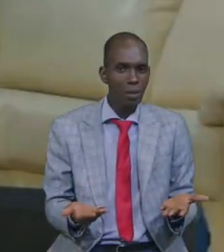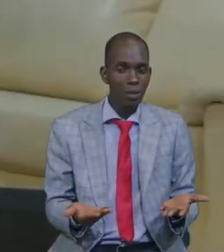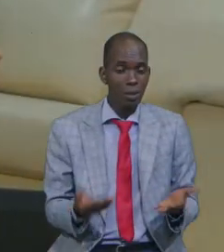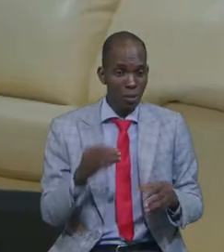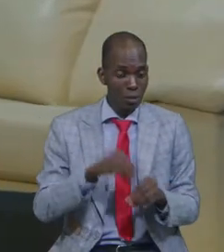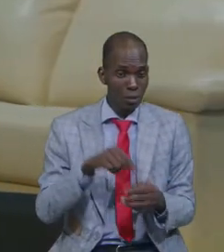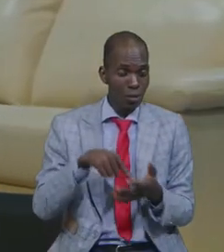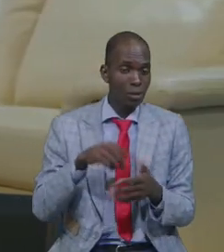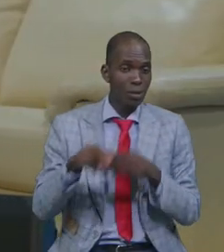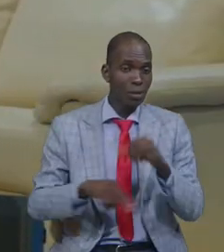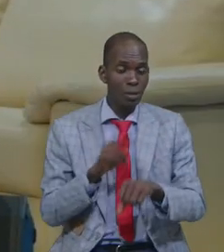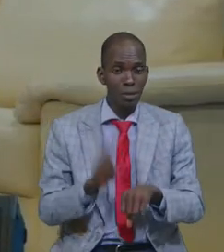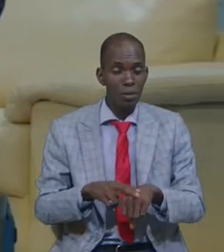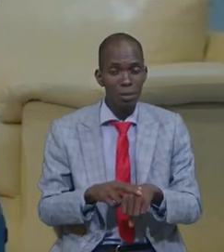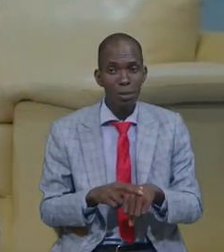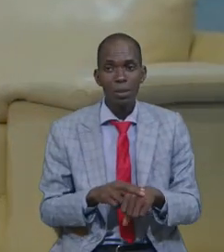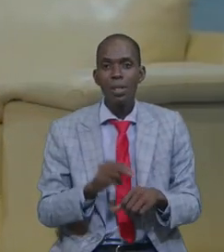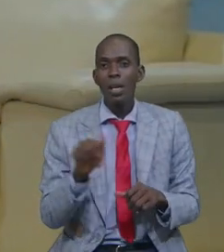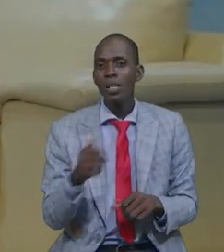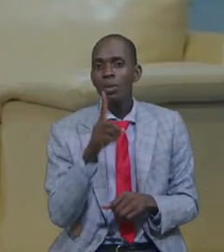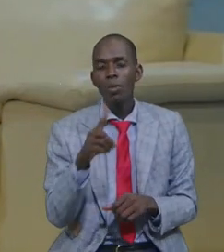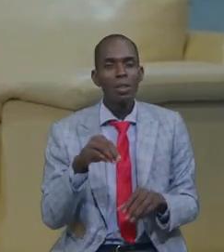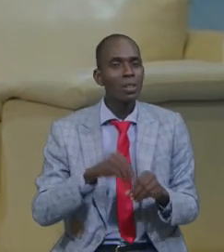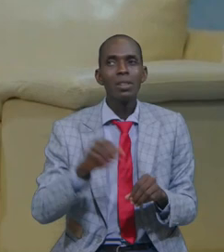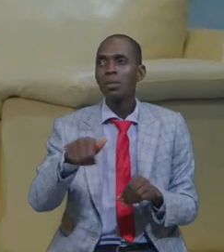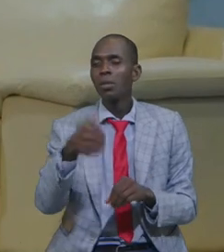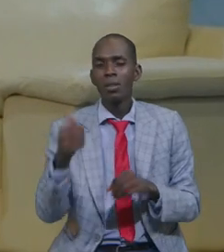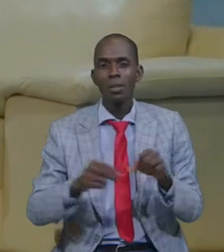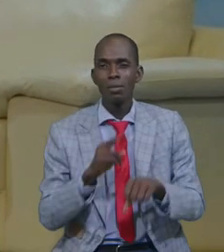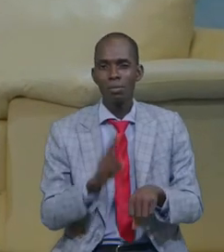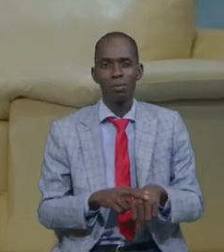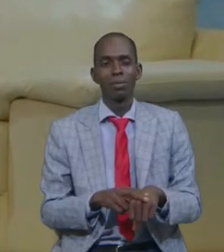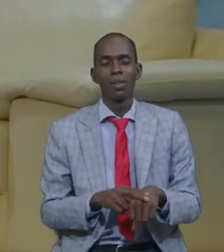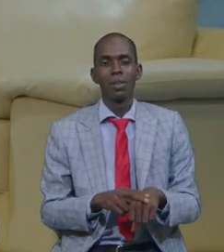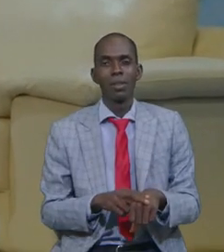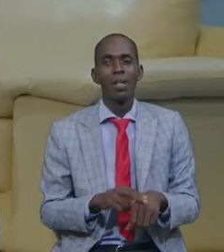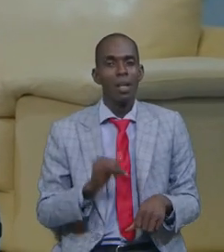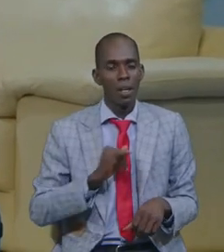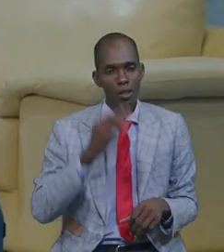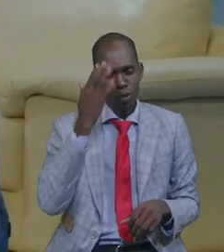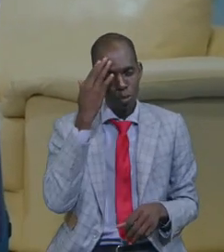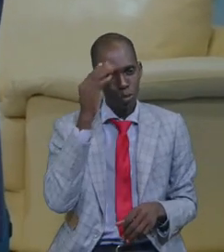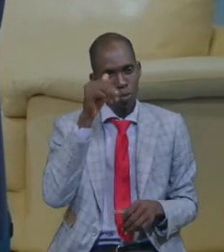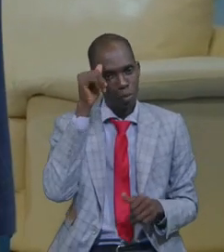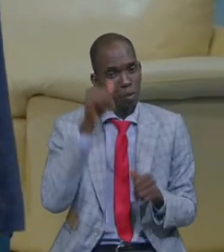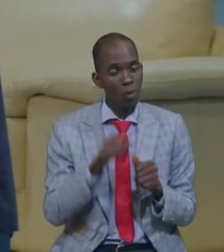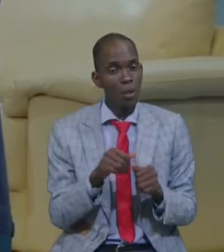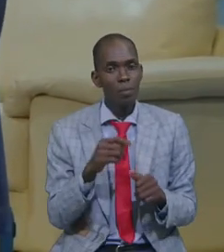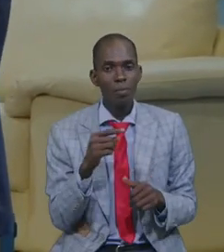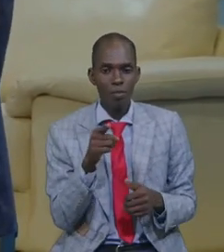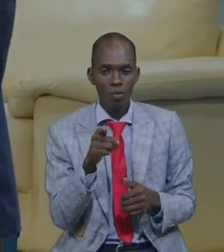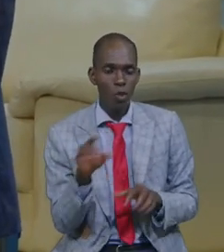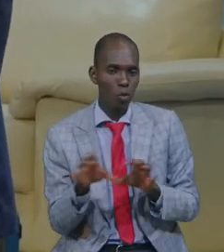nation? Anyone in any nation? I'm sure you remember. Lies,